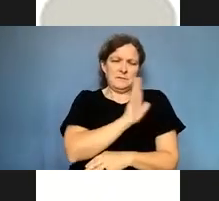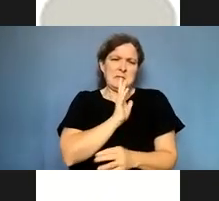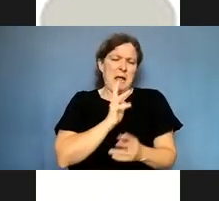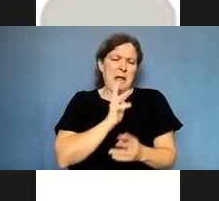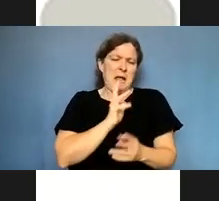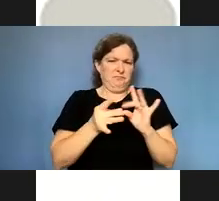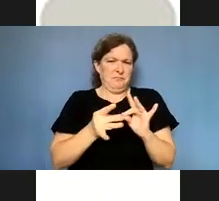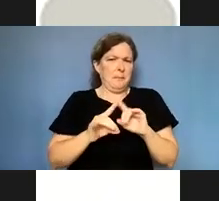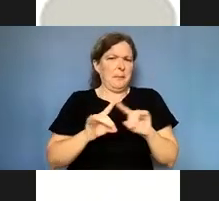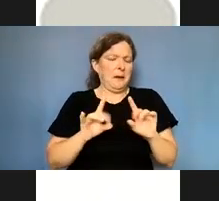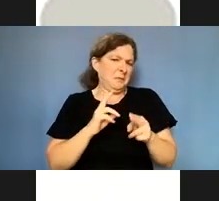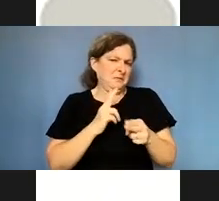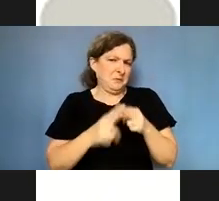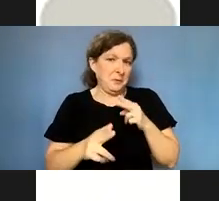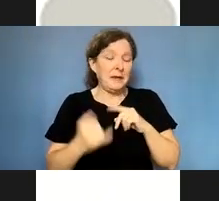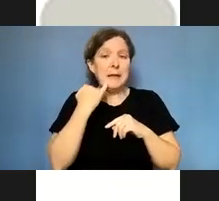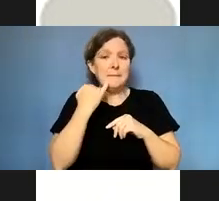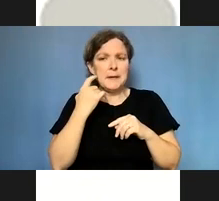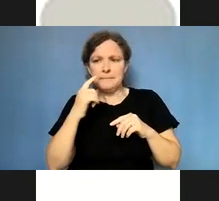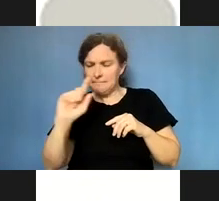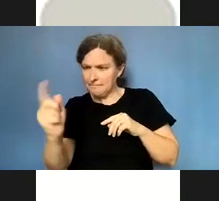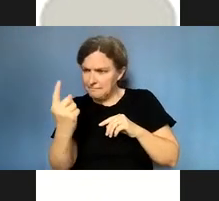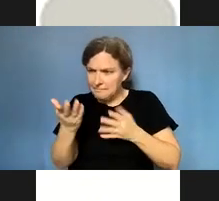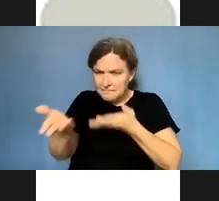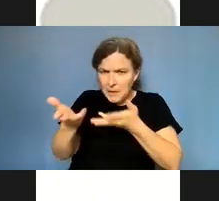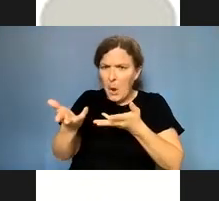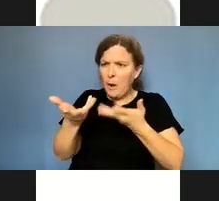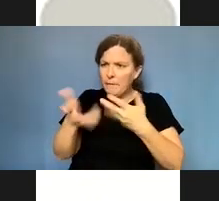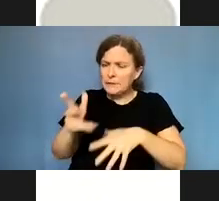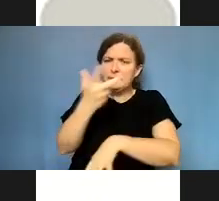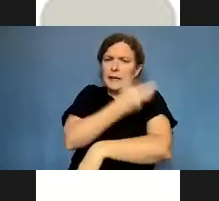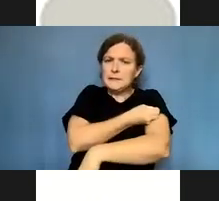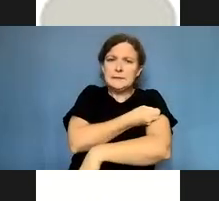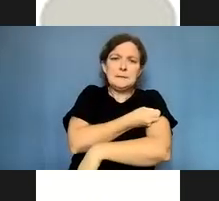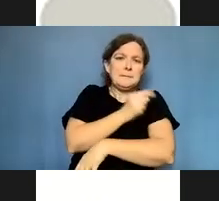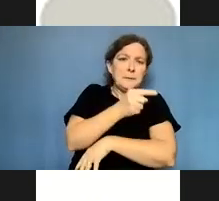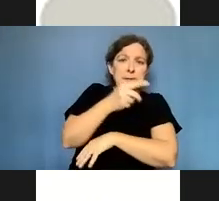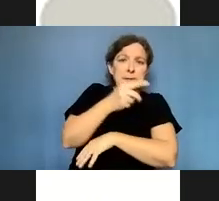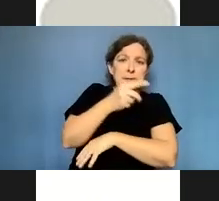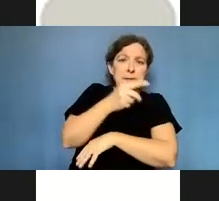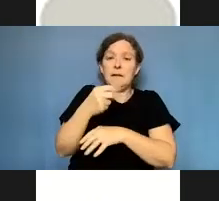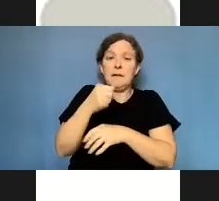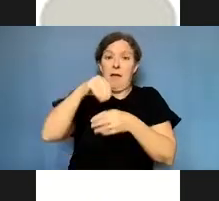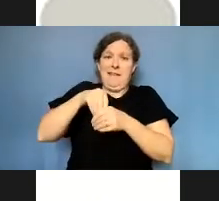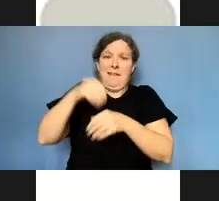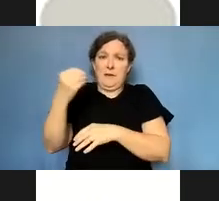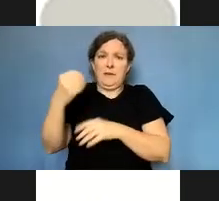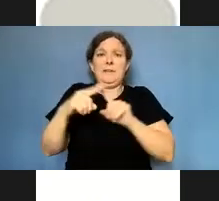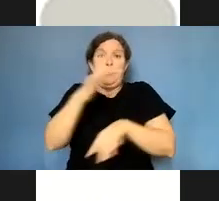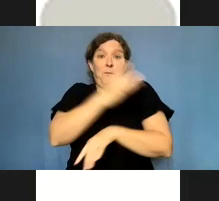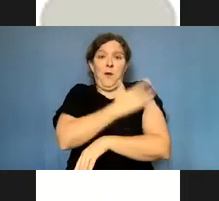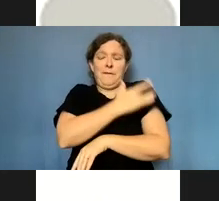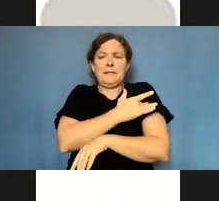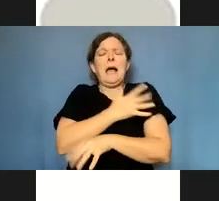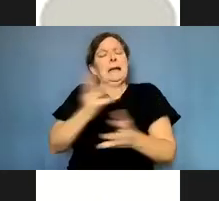But if you do encounter people who are vaccinated, either 1 or more doses outside Ontario, please encourage